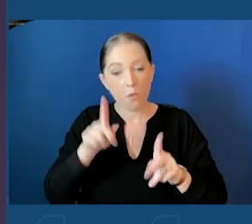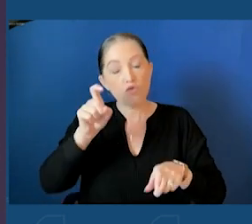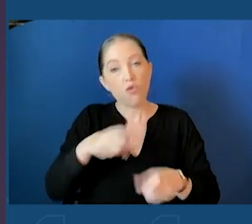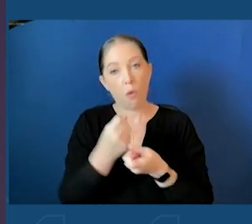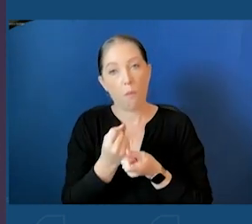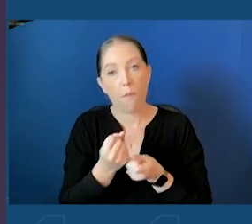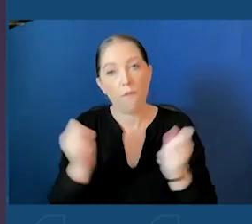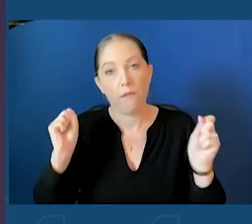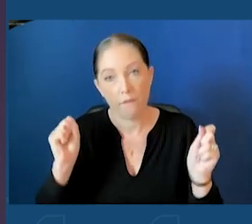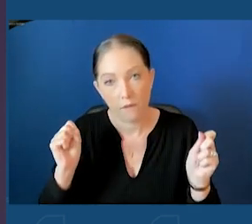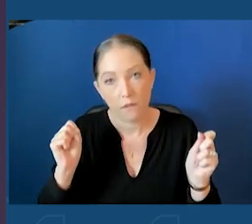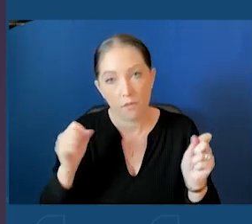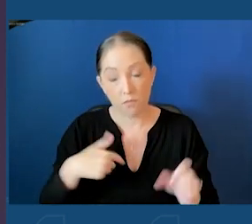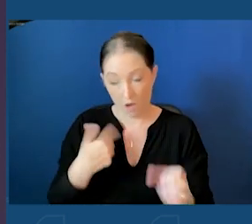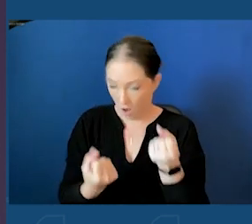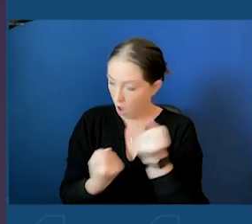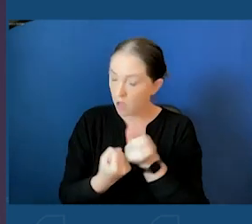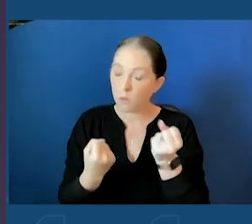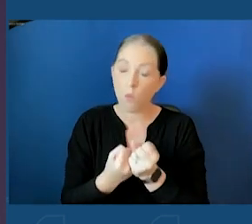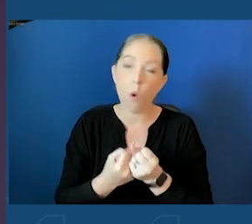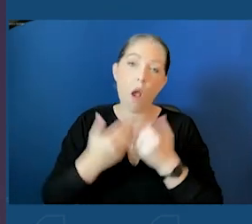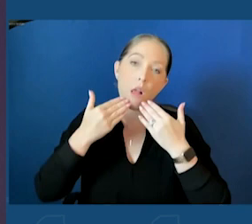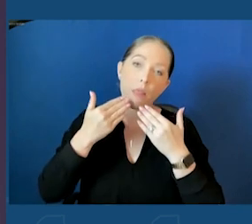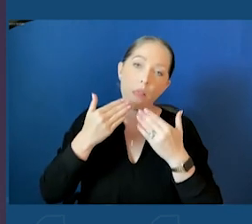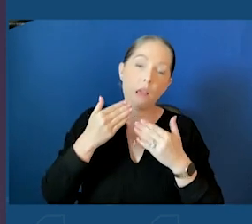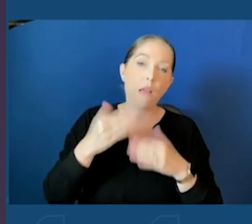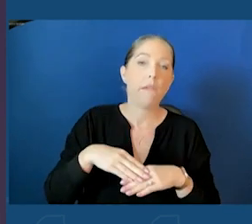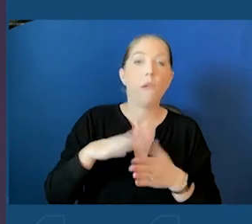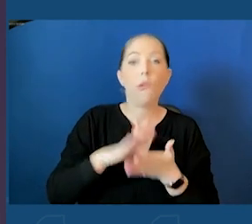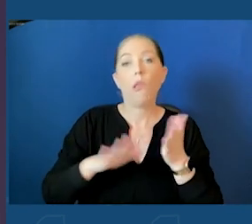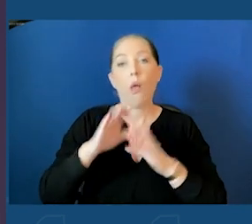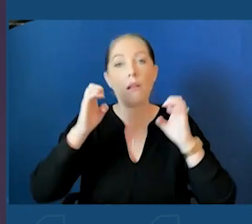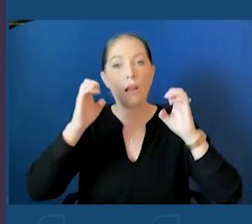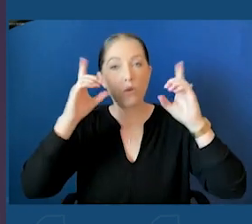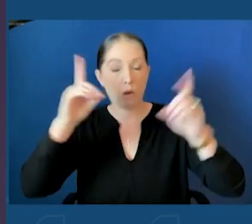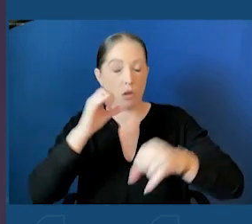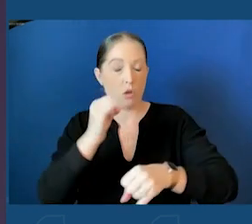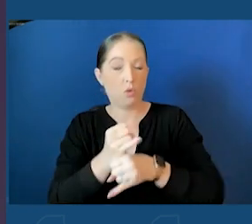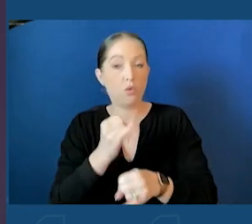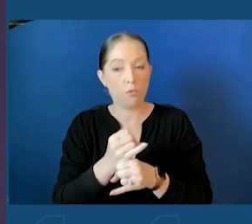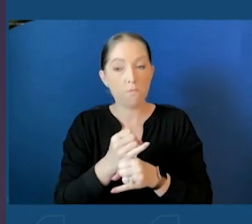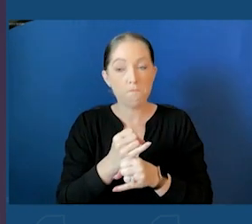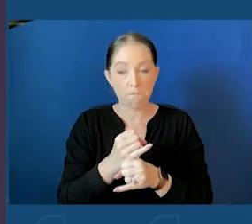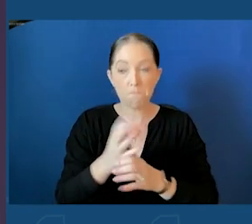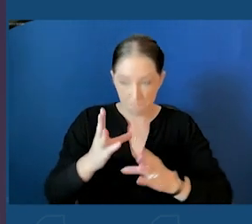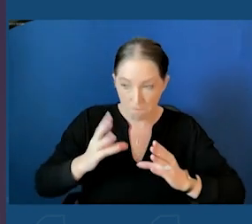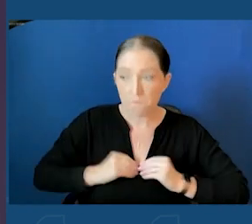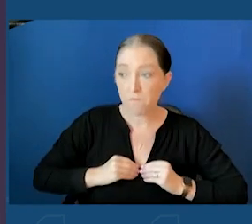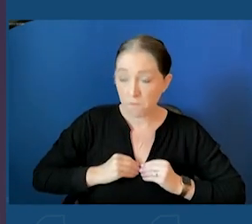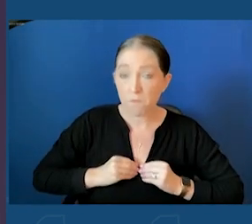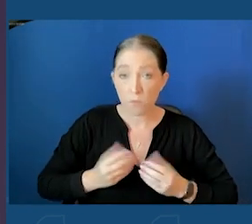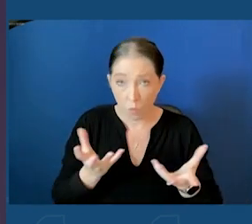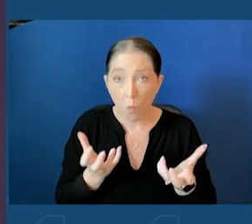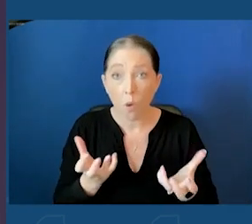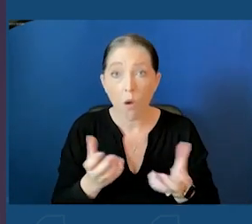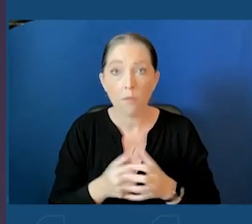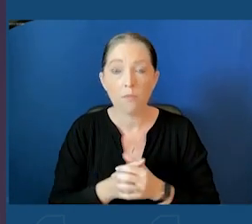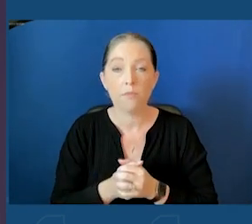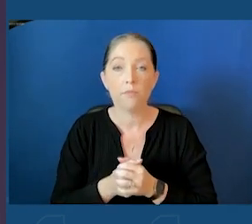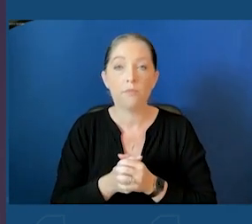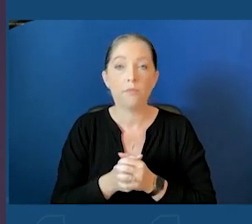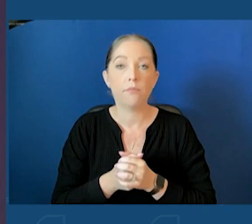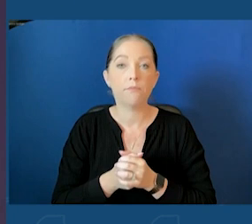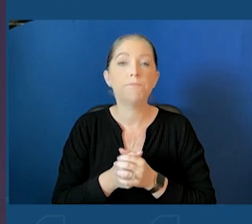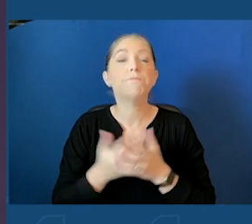And I support and thank the higher educational institutions that embrace this. Now, one could say that sharing information